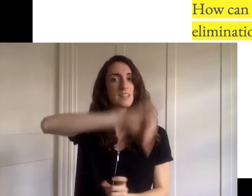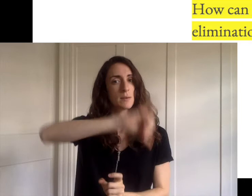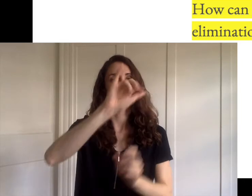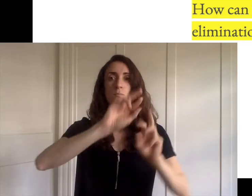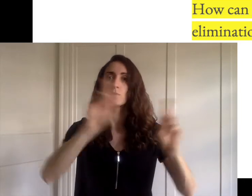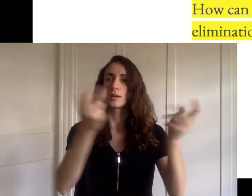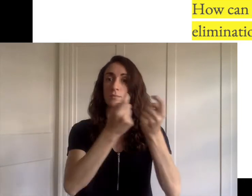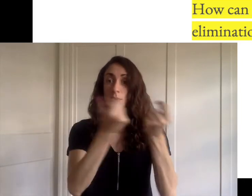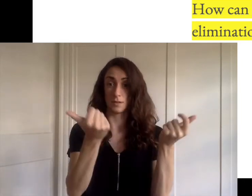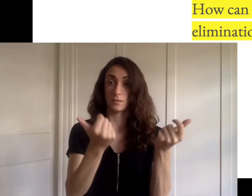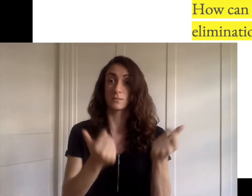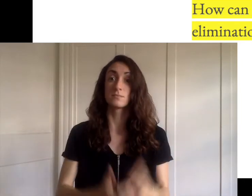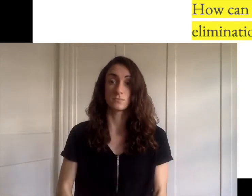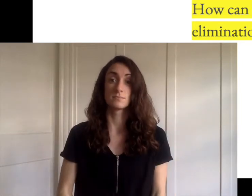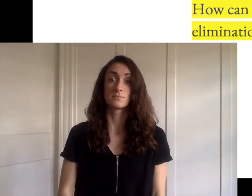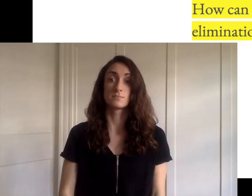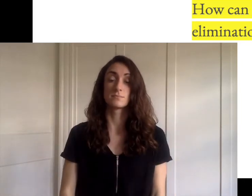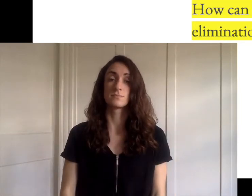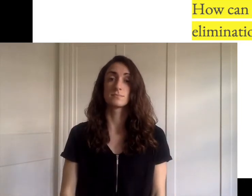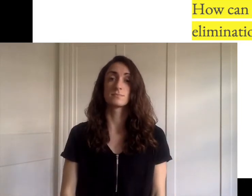be the same or opposites.